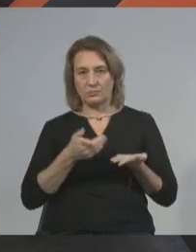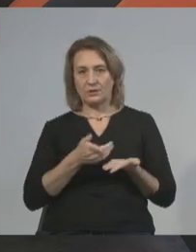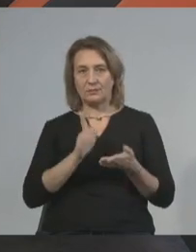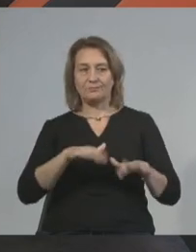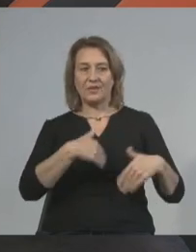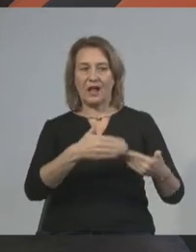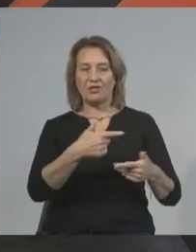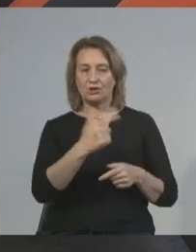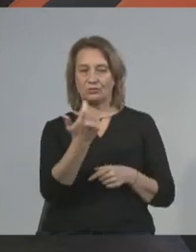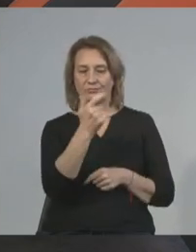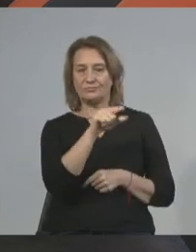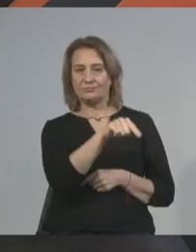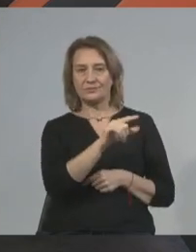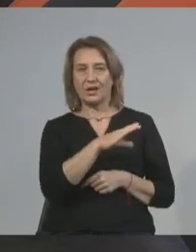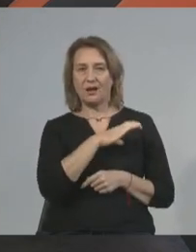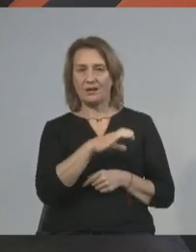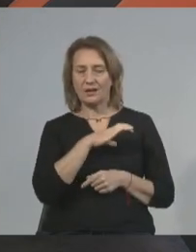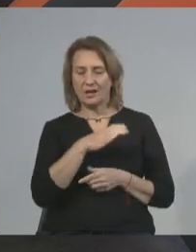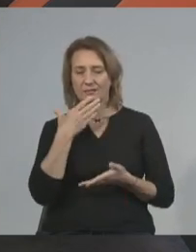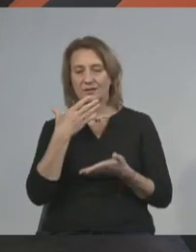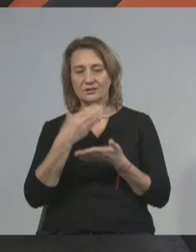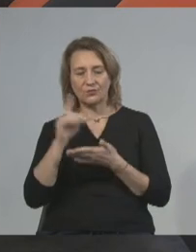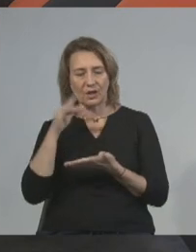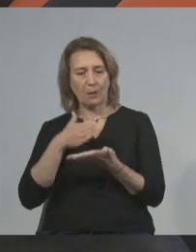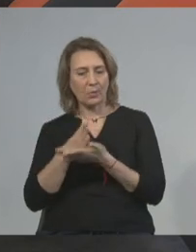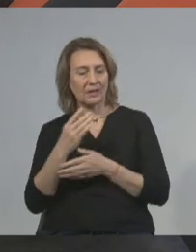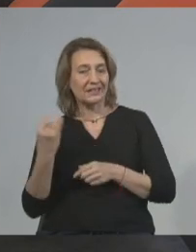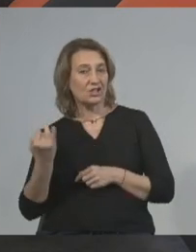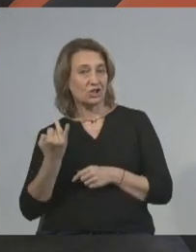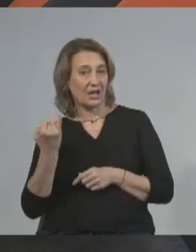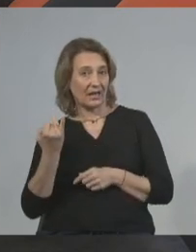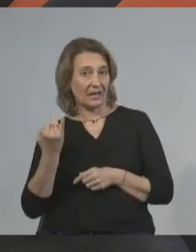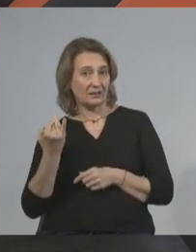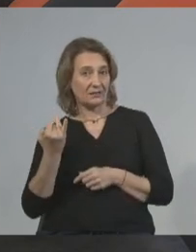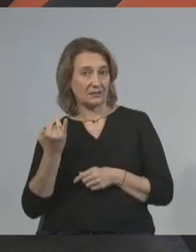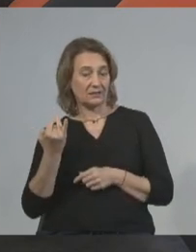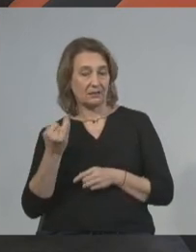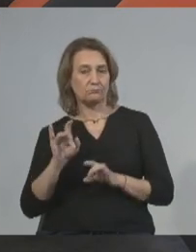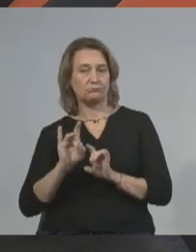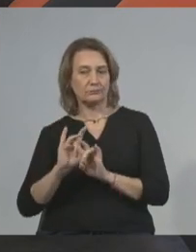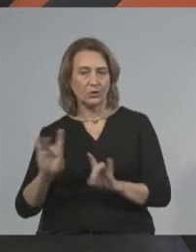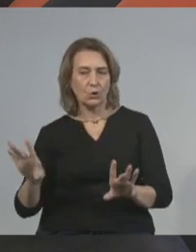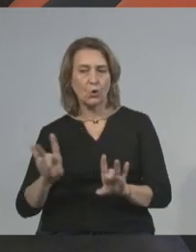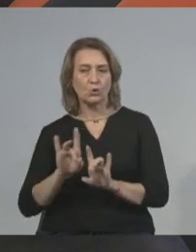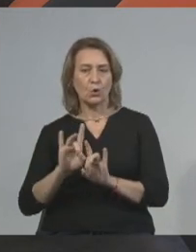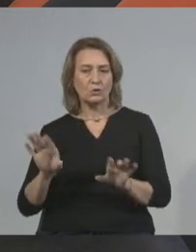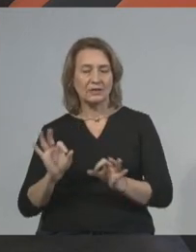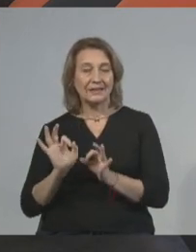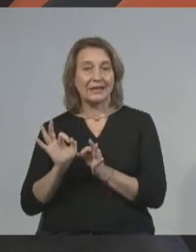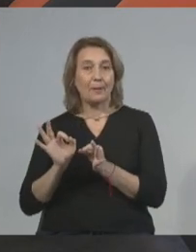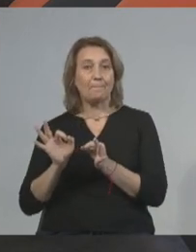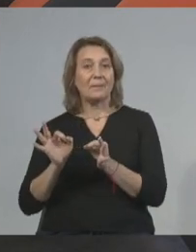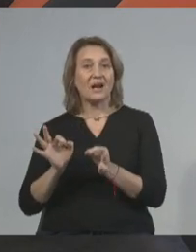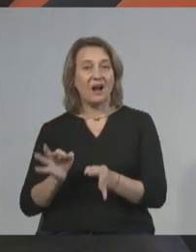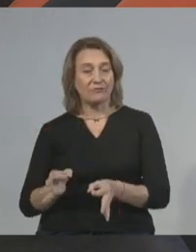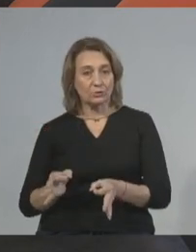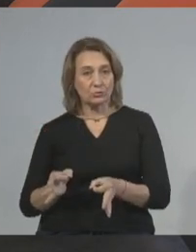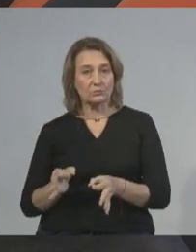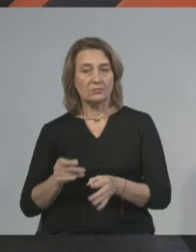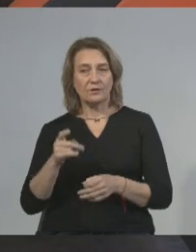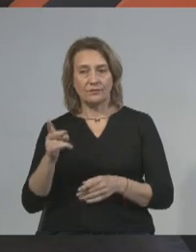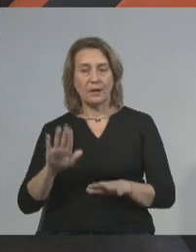media who have that have a lot of readers or viewers as they mostly belong to oligarchs and it's very